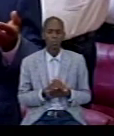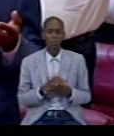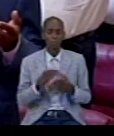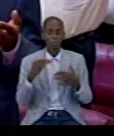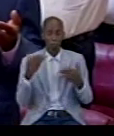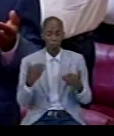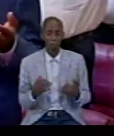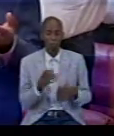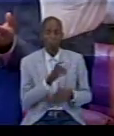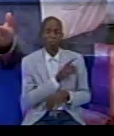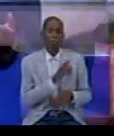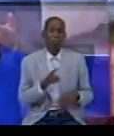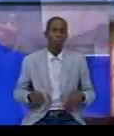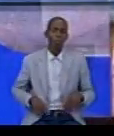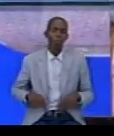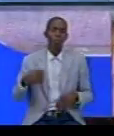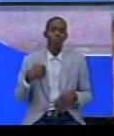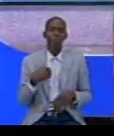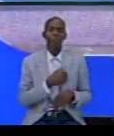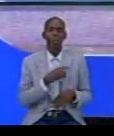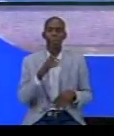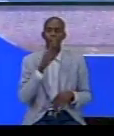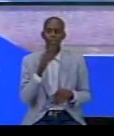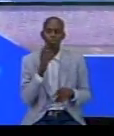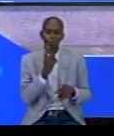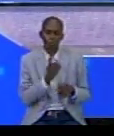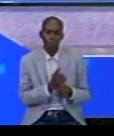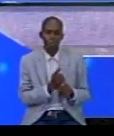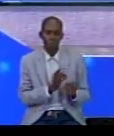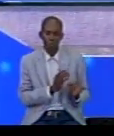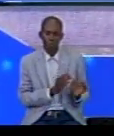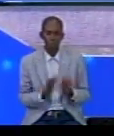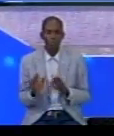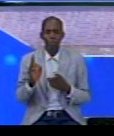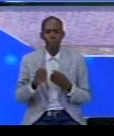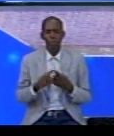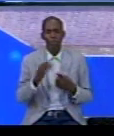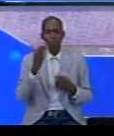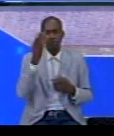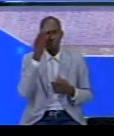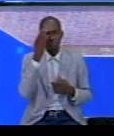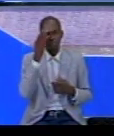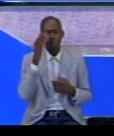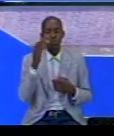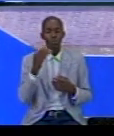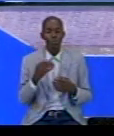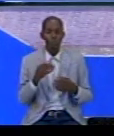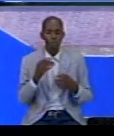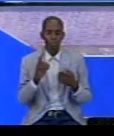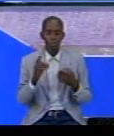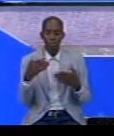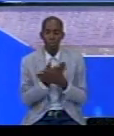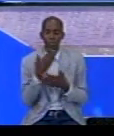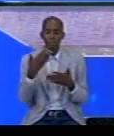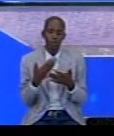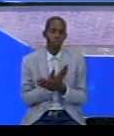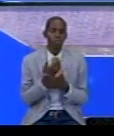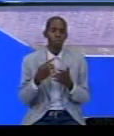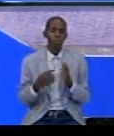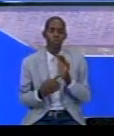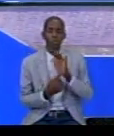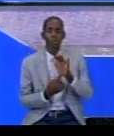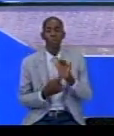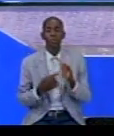Now, Lord, we're just getting to know some good new revelations. And Lord, now that we have